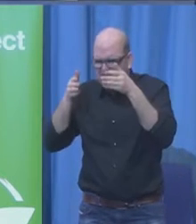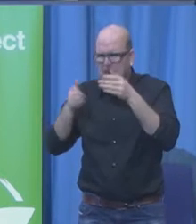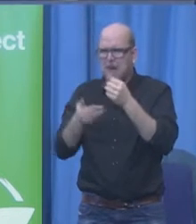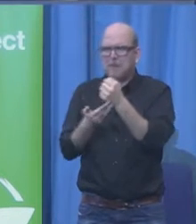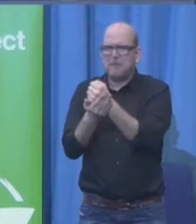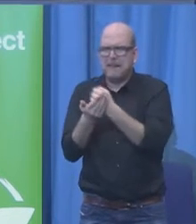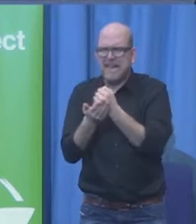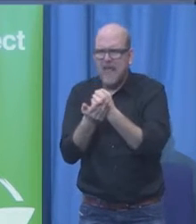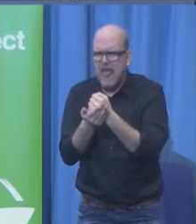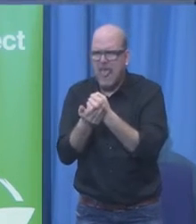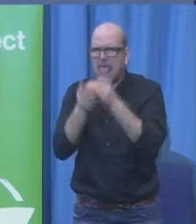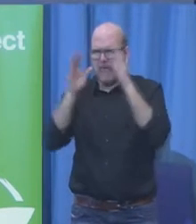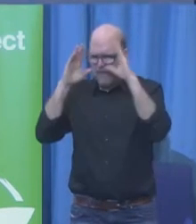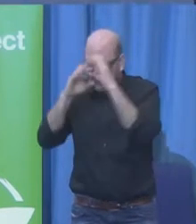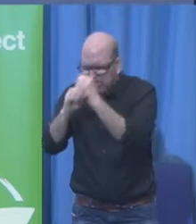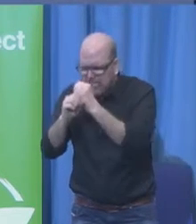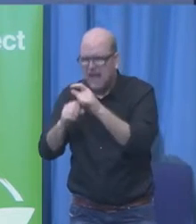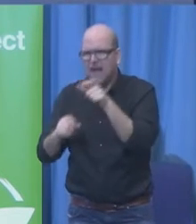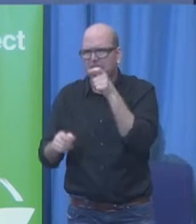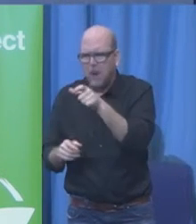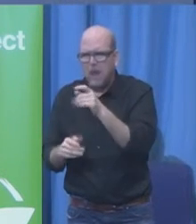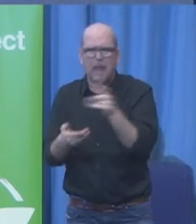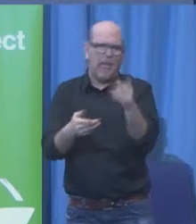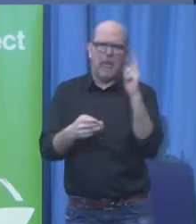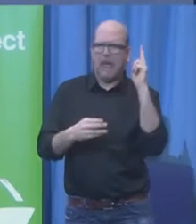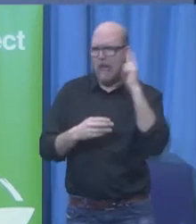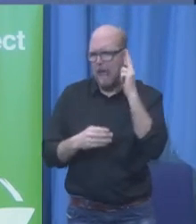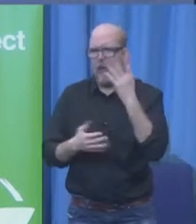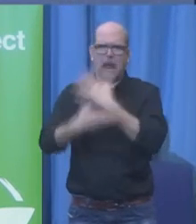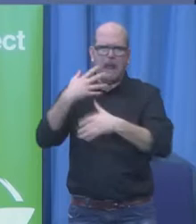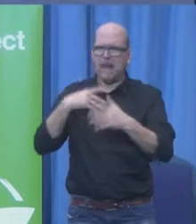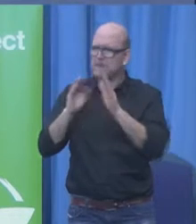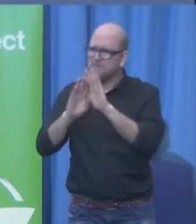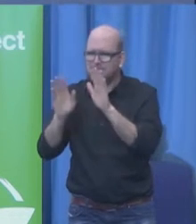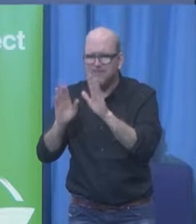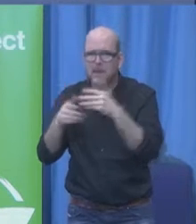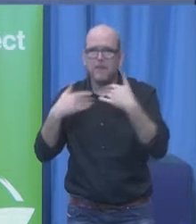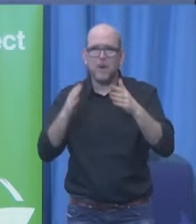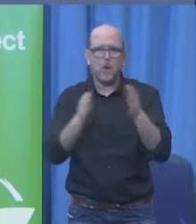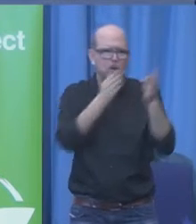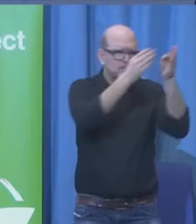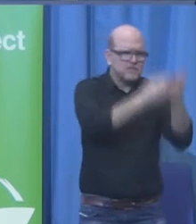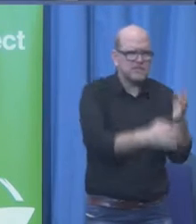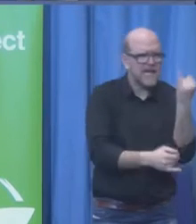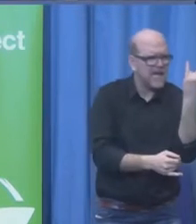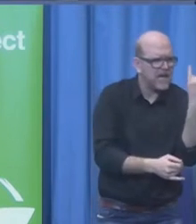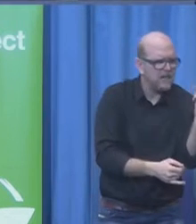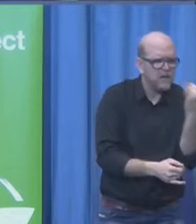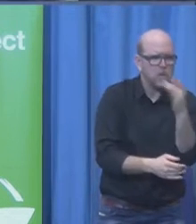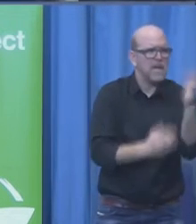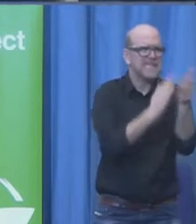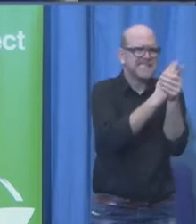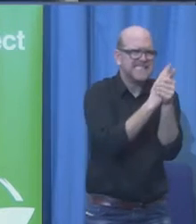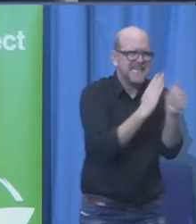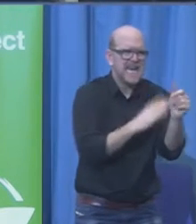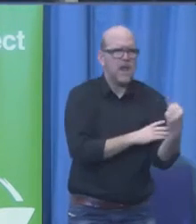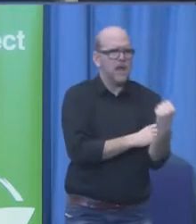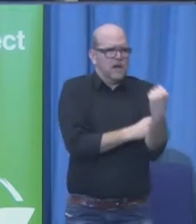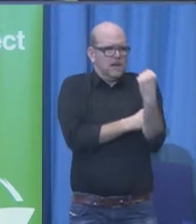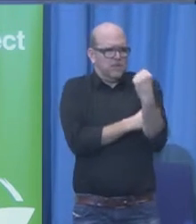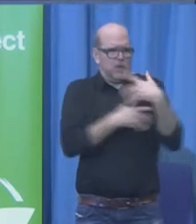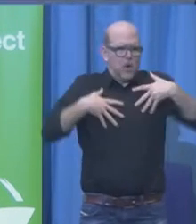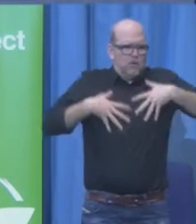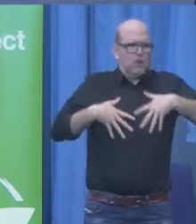will permeate then to the national levels. As another example of how we monitor the proper implementation or